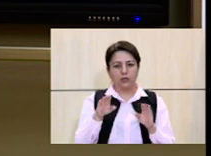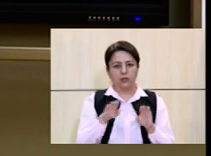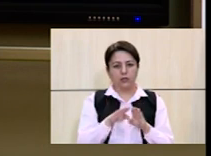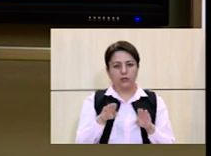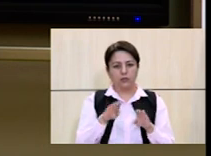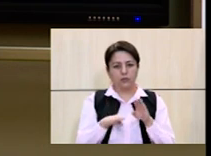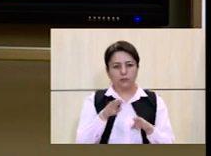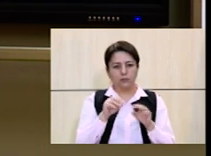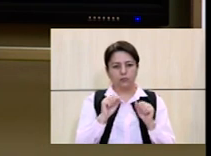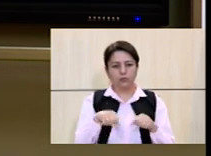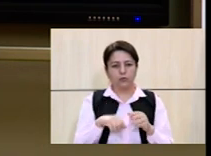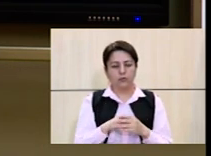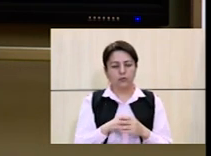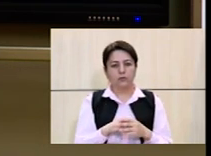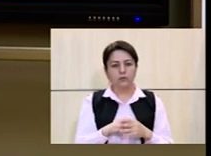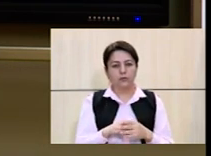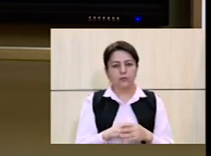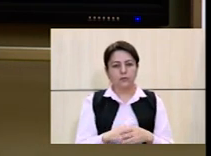mumkin.